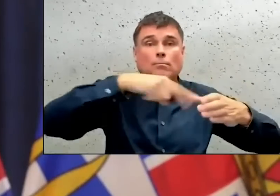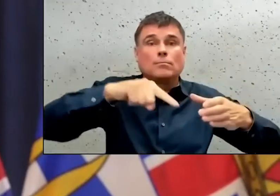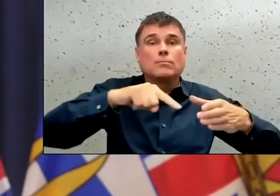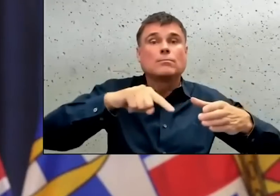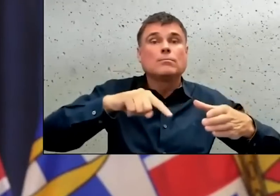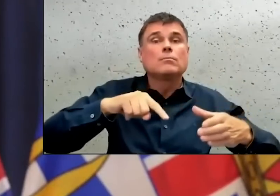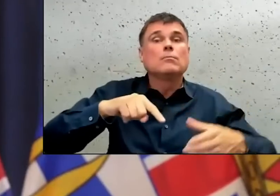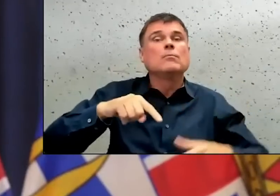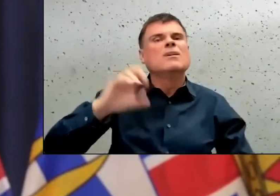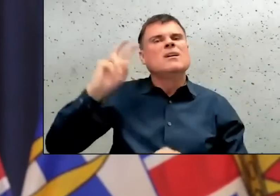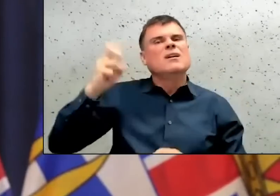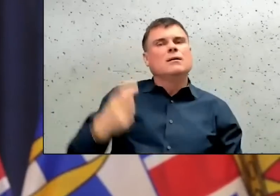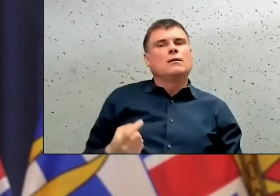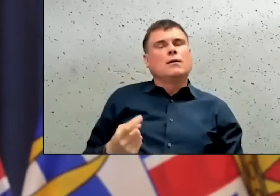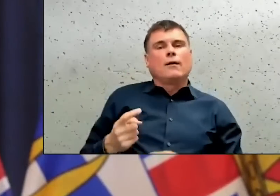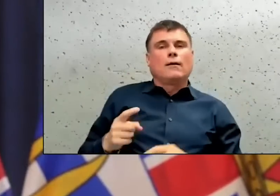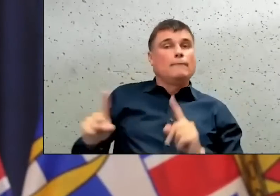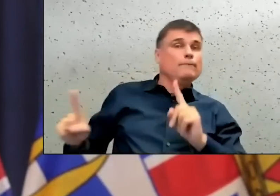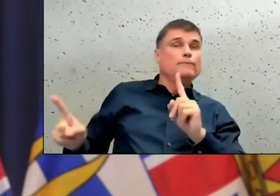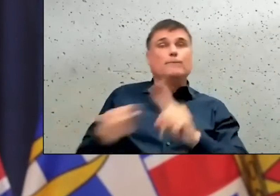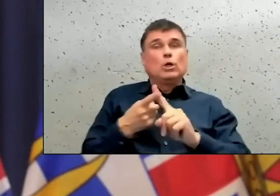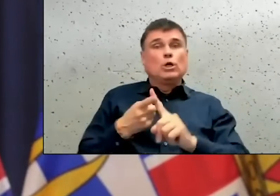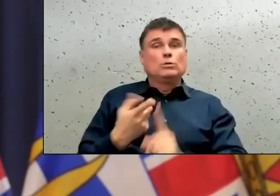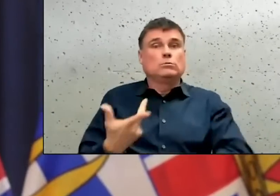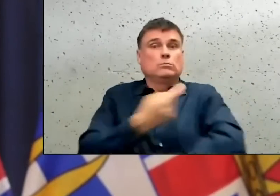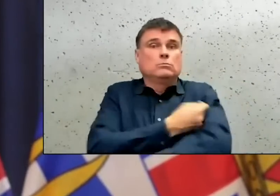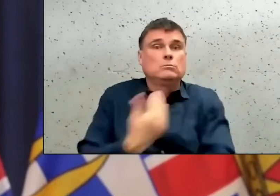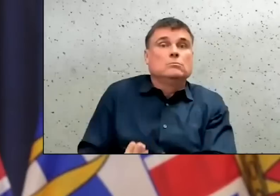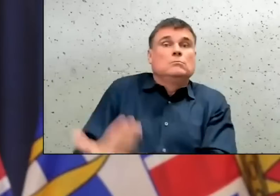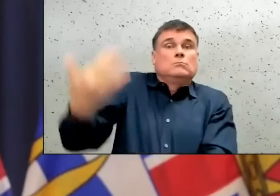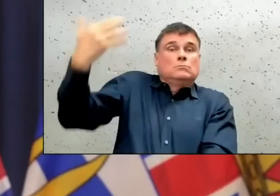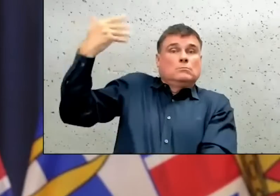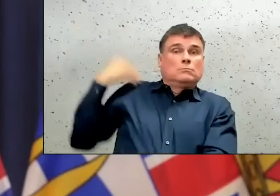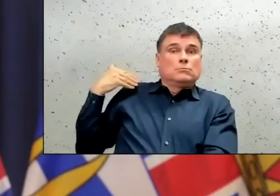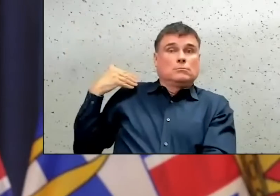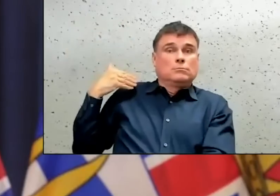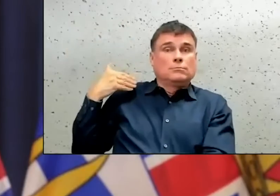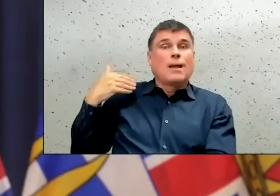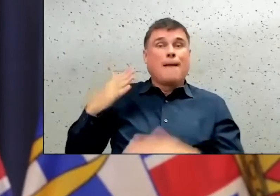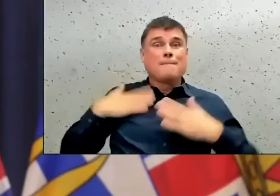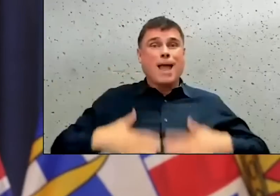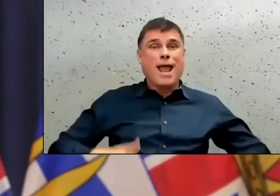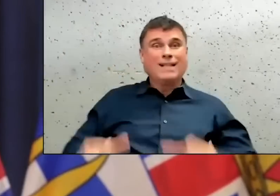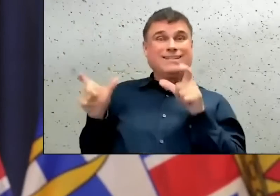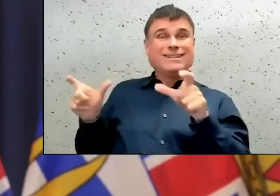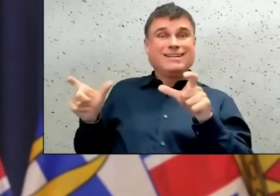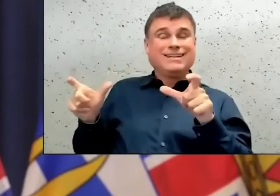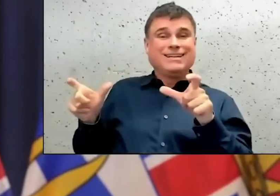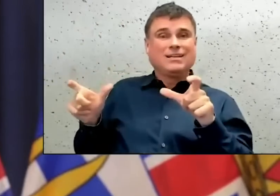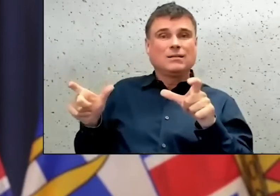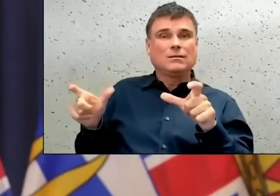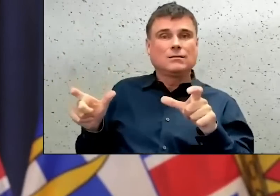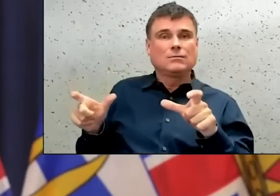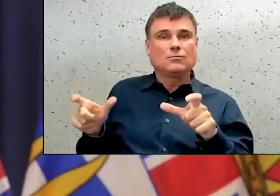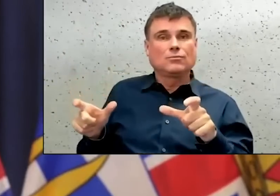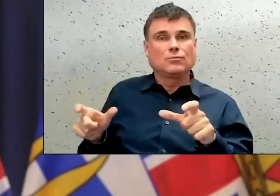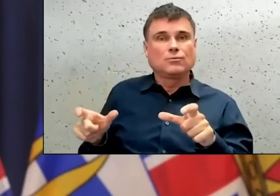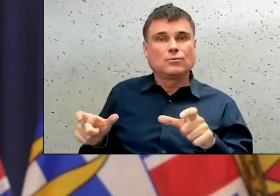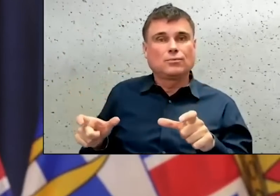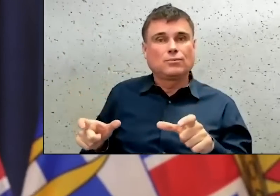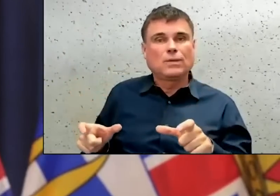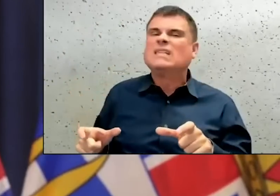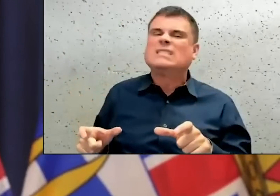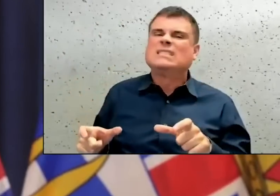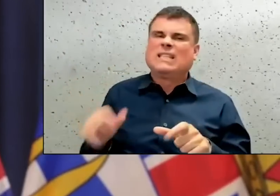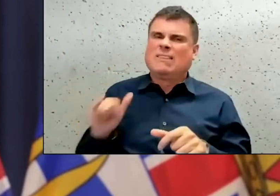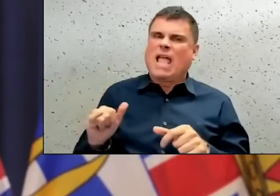as possible. And our teams are working hard to get those doses into arms as soon as possible. I will say the other part